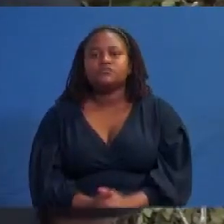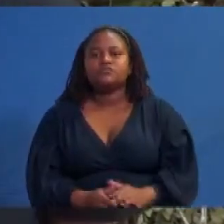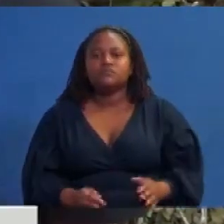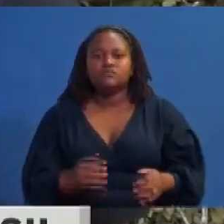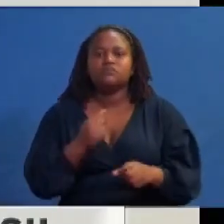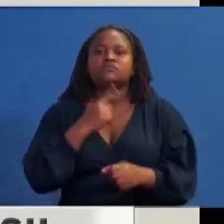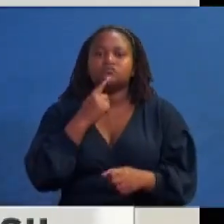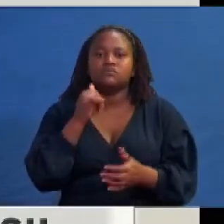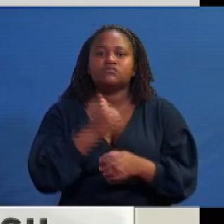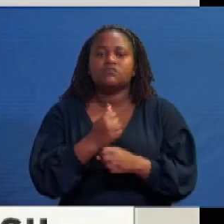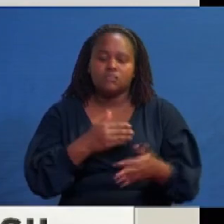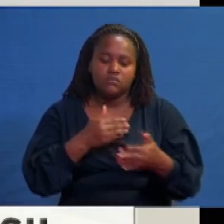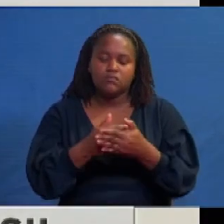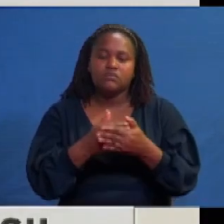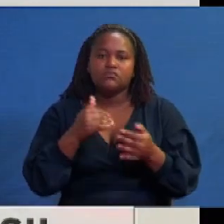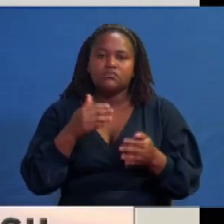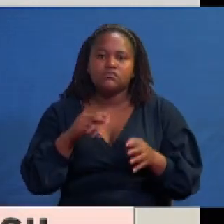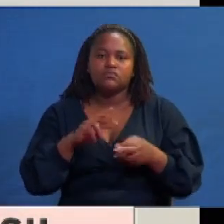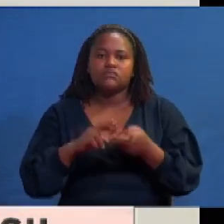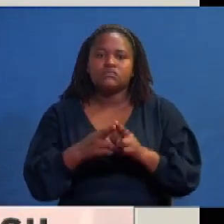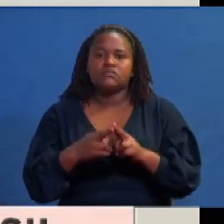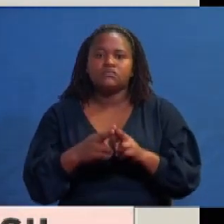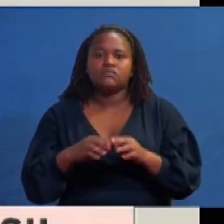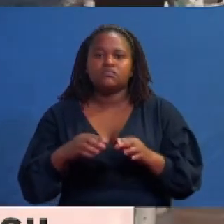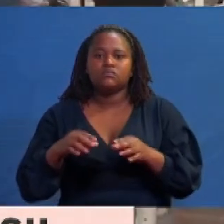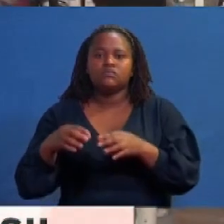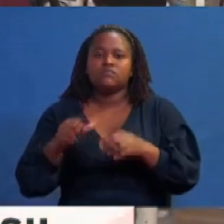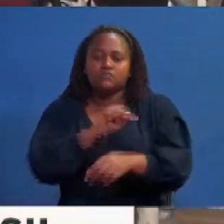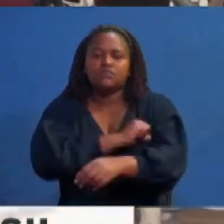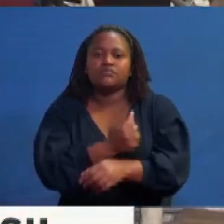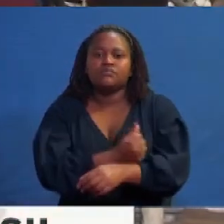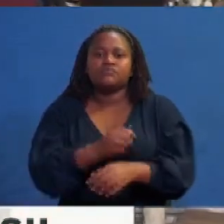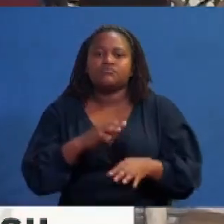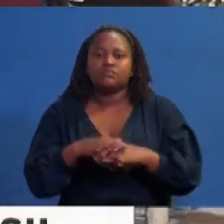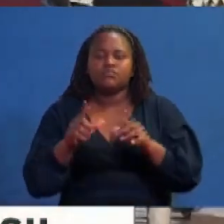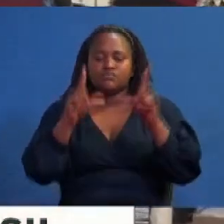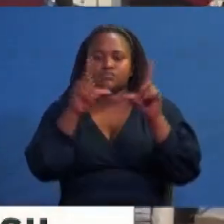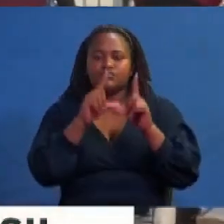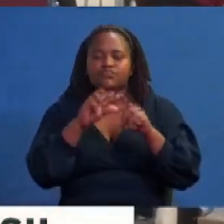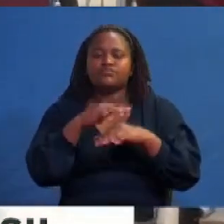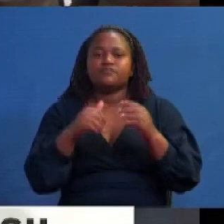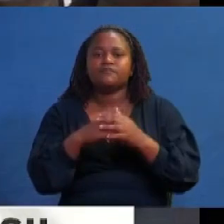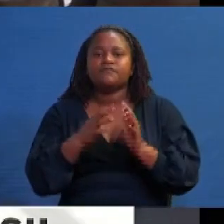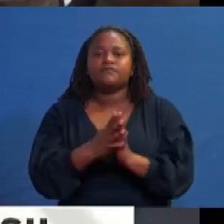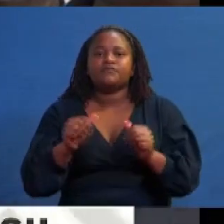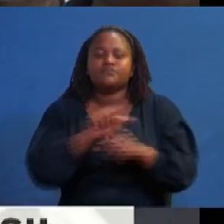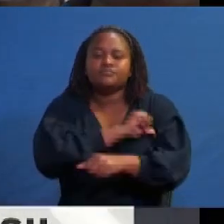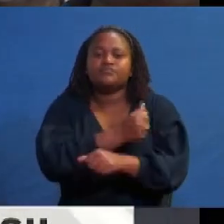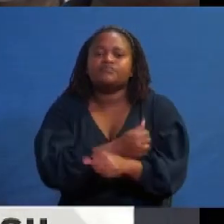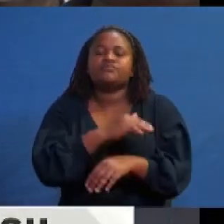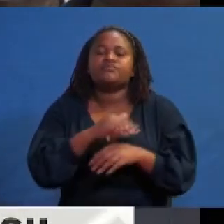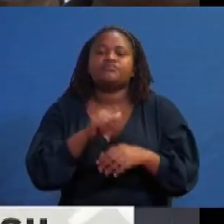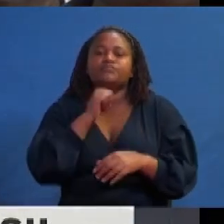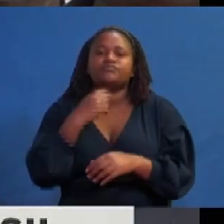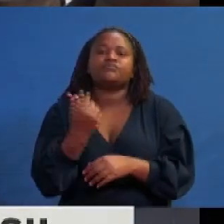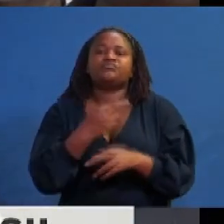the relevant authorities to ensure only compliant facilities are licensed. As an authority, we are not